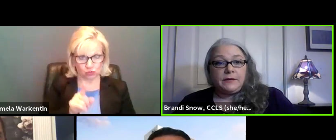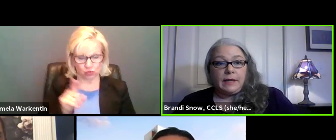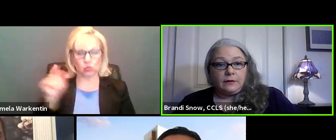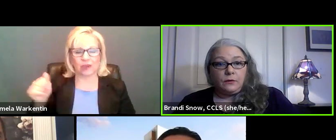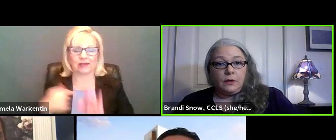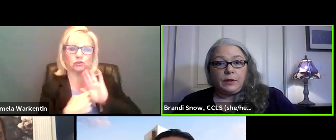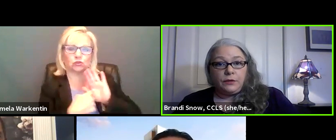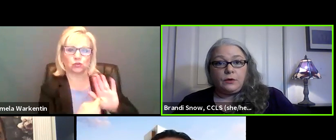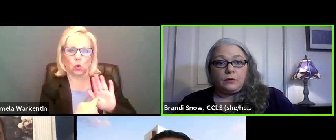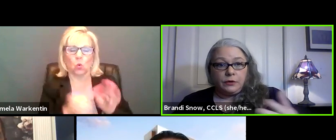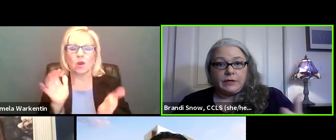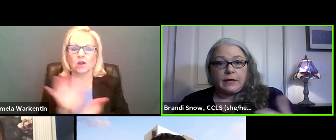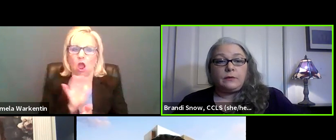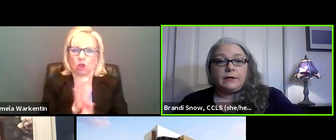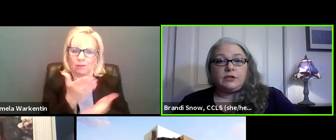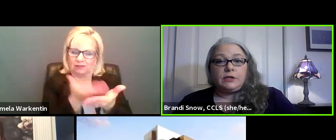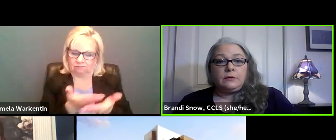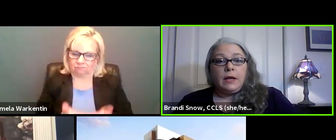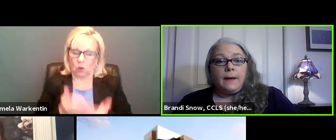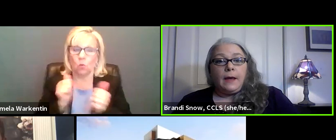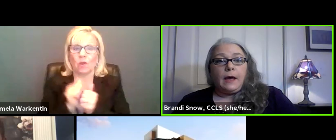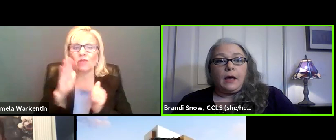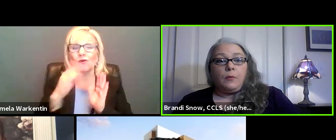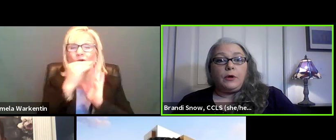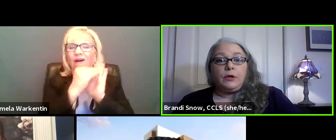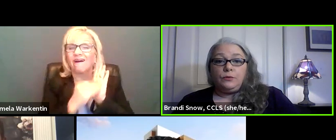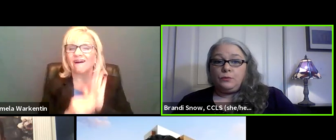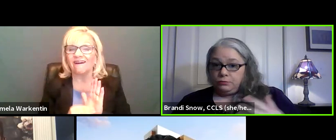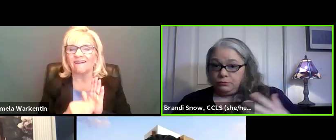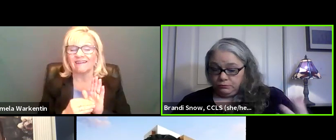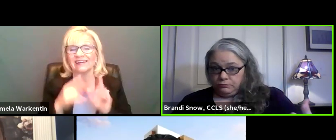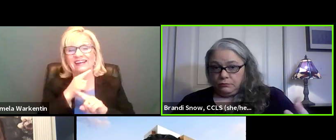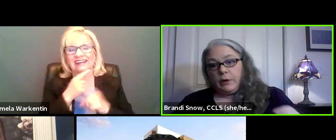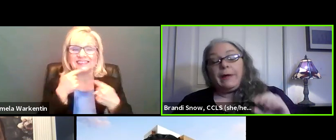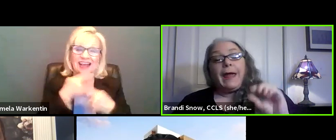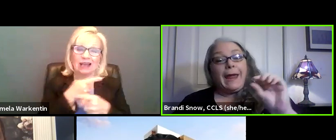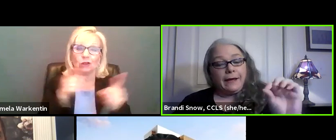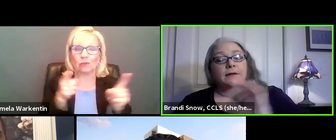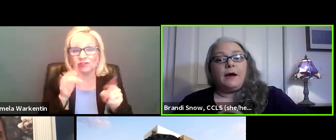presenting it to the landlord with your declaration, or you